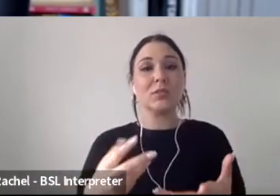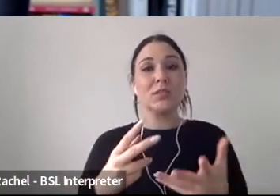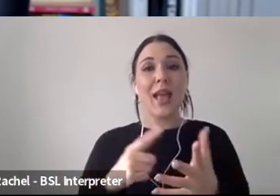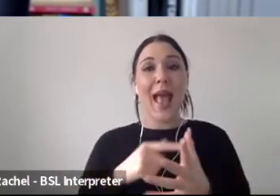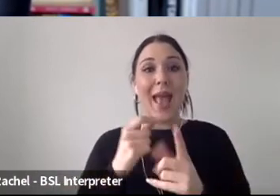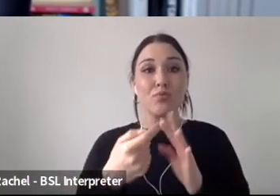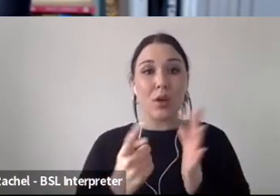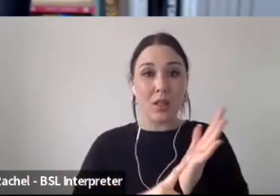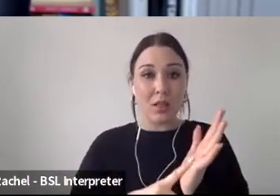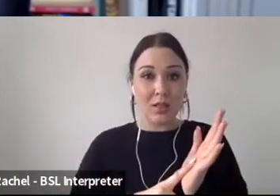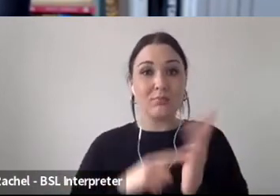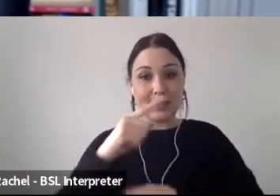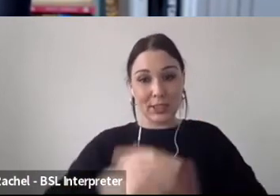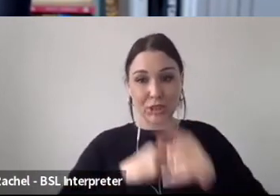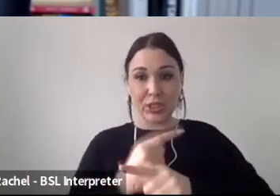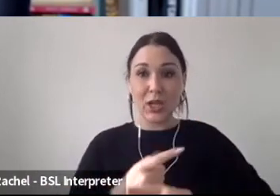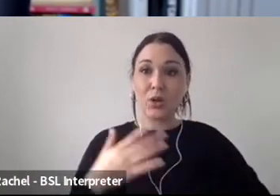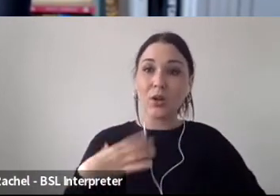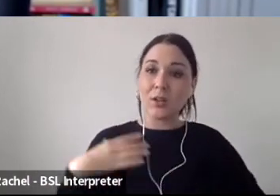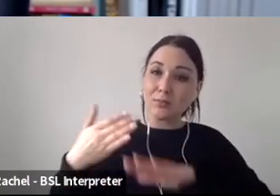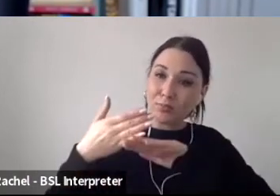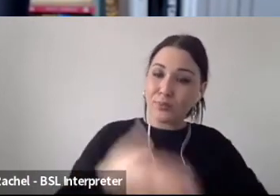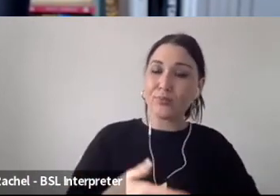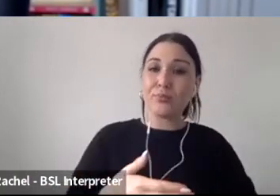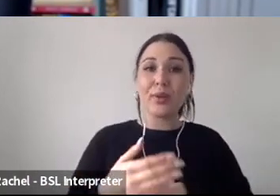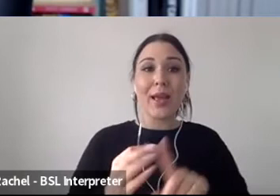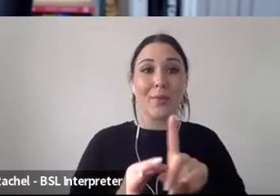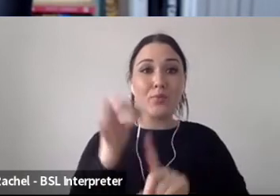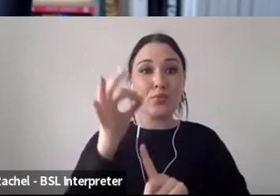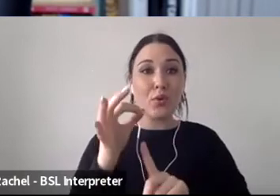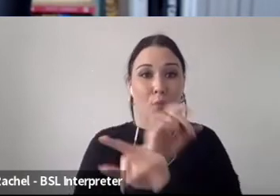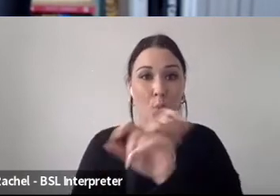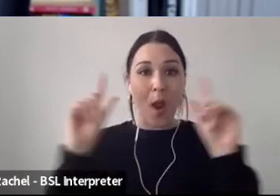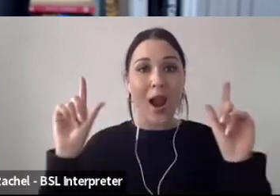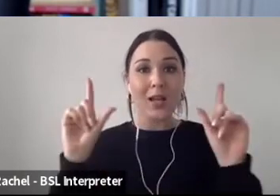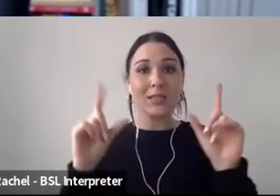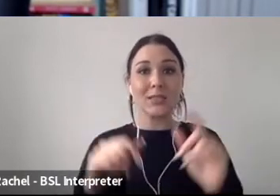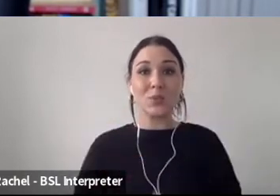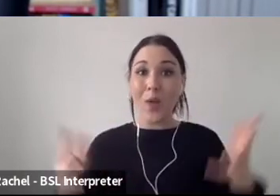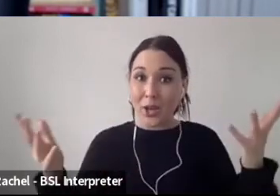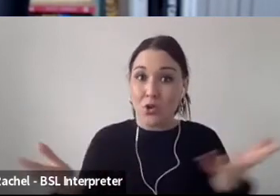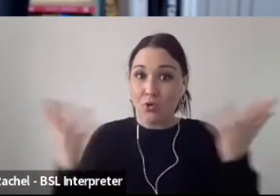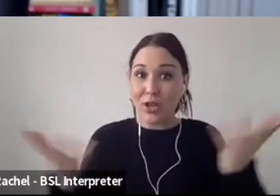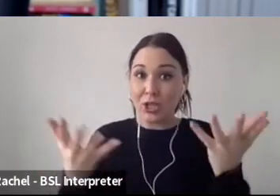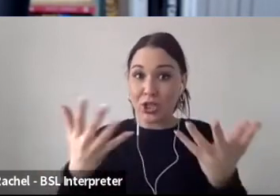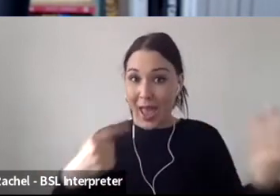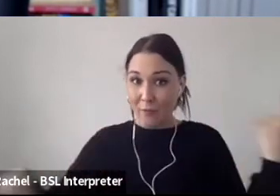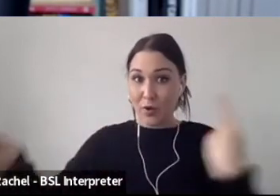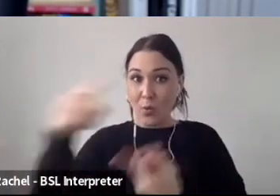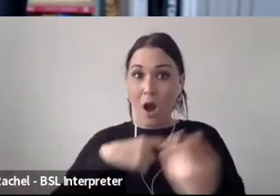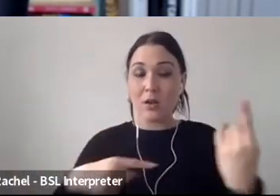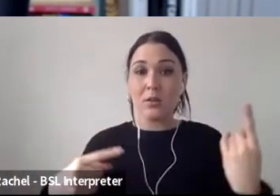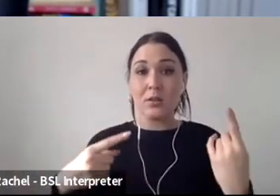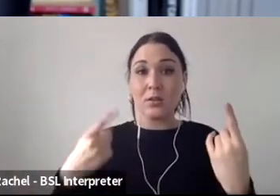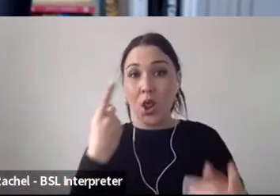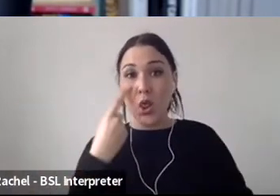hard to improve the standard, to improve awareness of it. So I would encourage everybody on the call to look